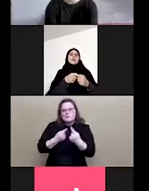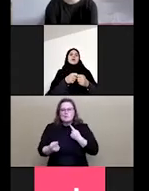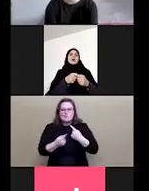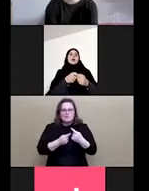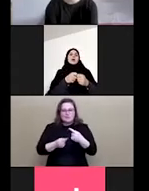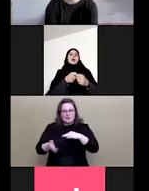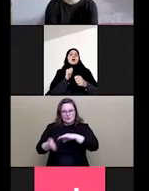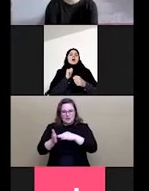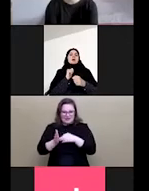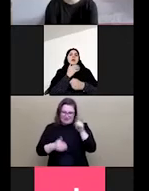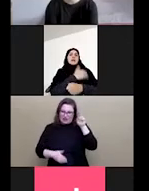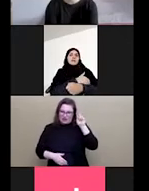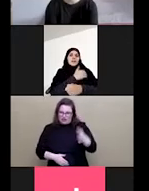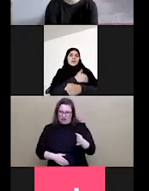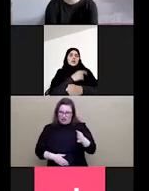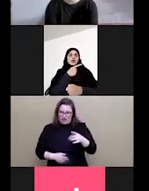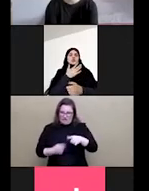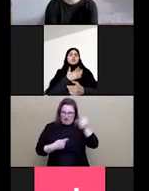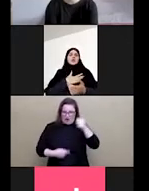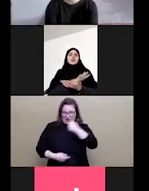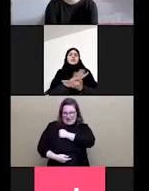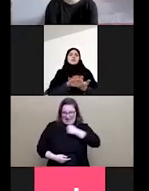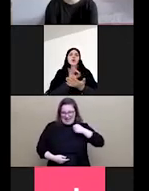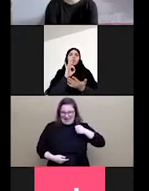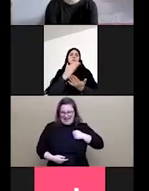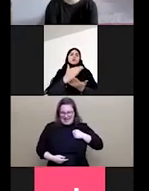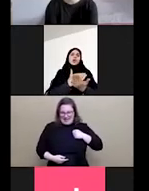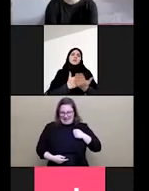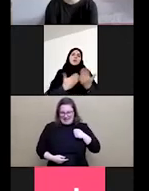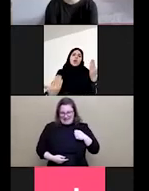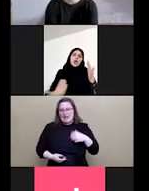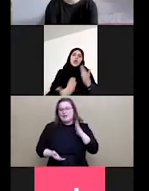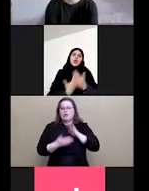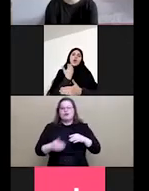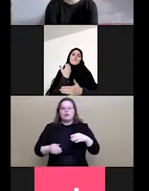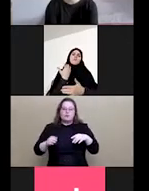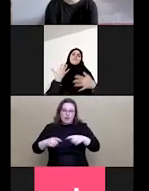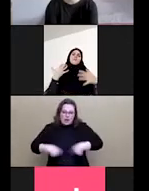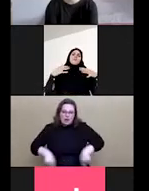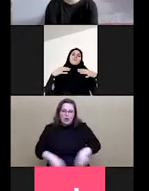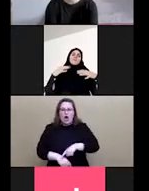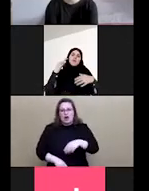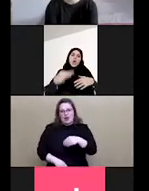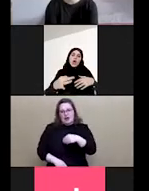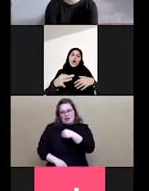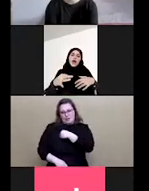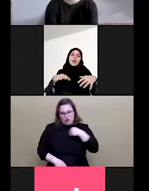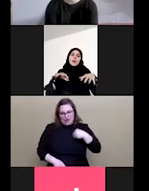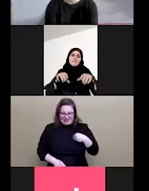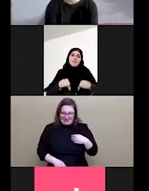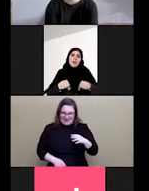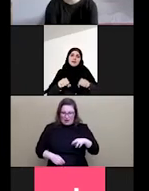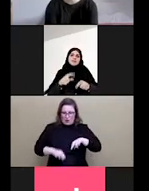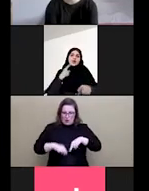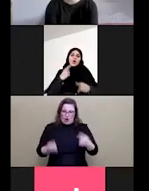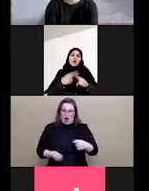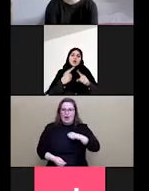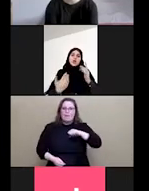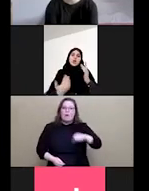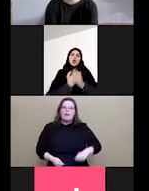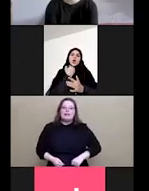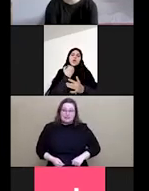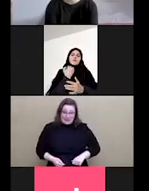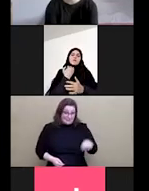government, newly elected government in the local authorities, with the newly appointed mayor. and she scheduled the meeting.